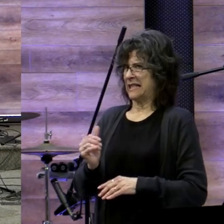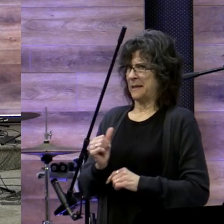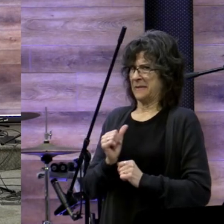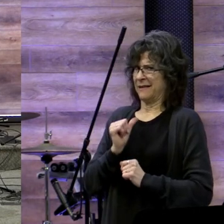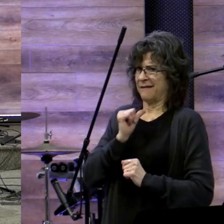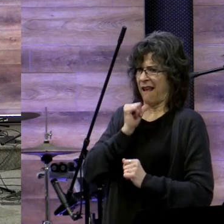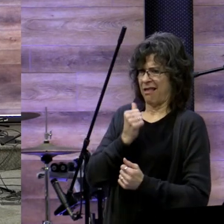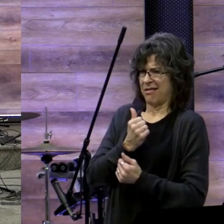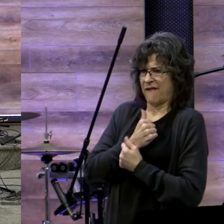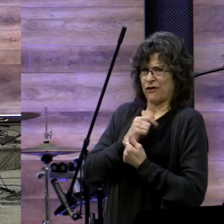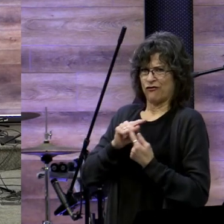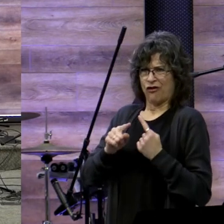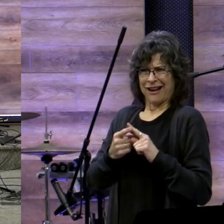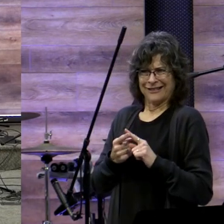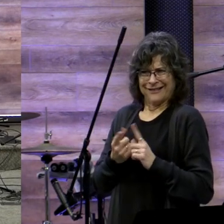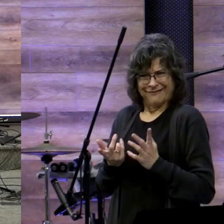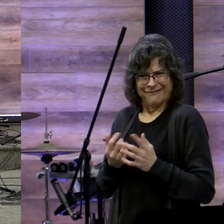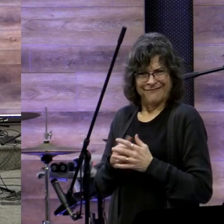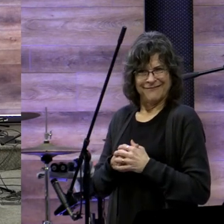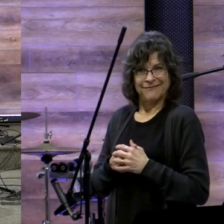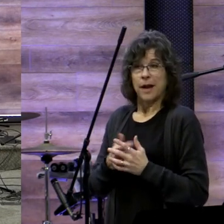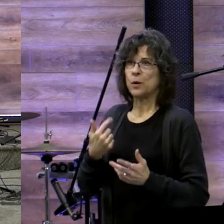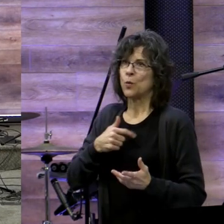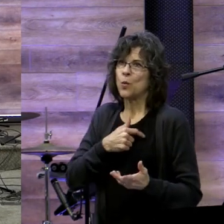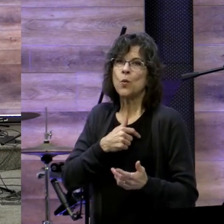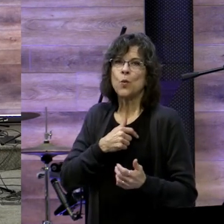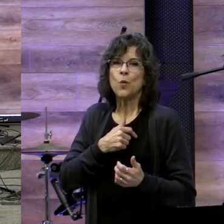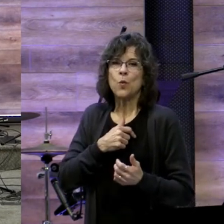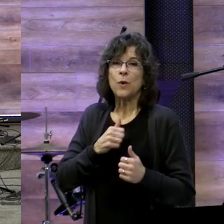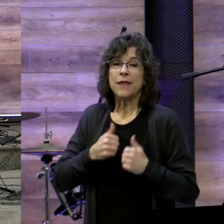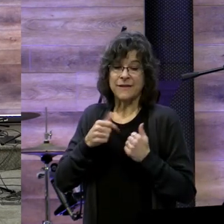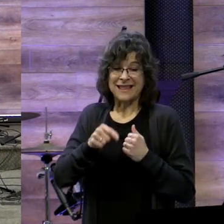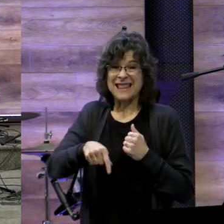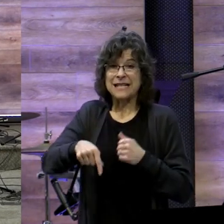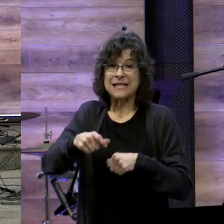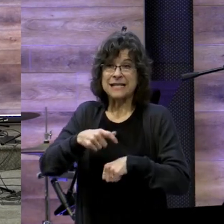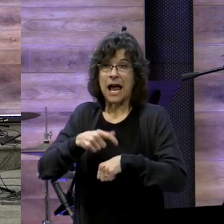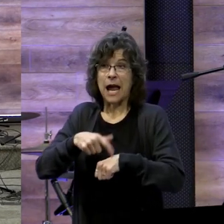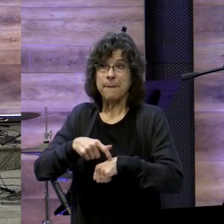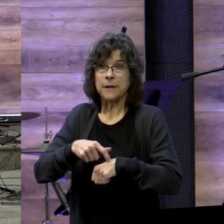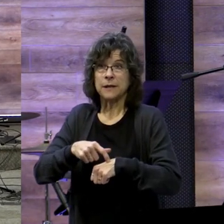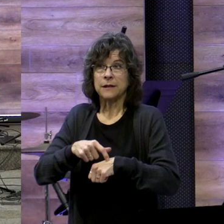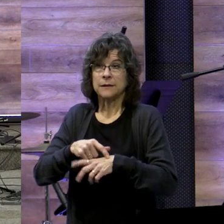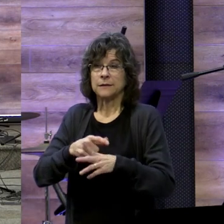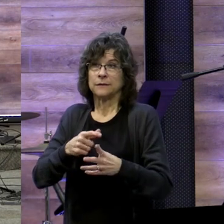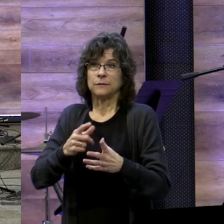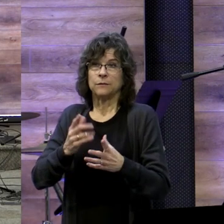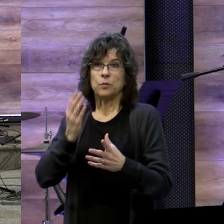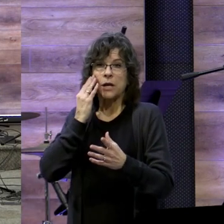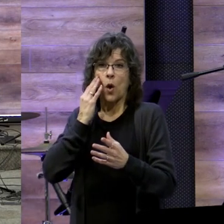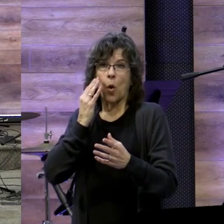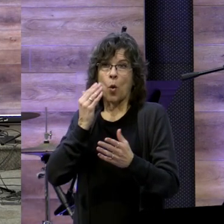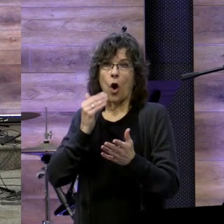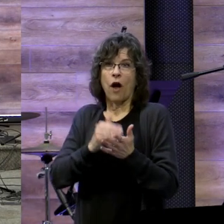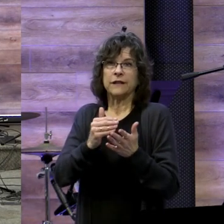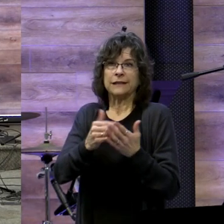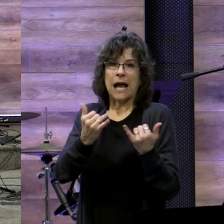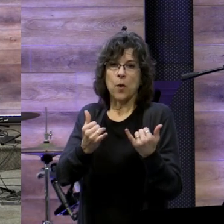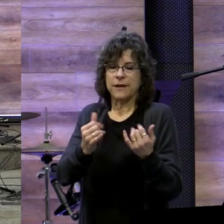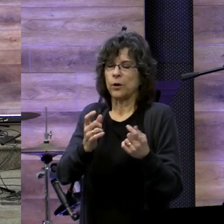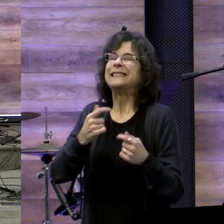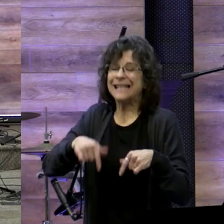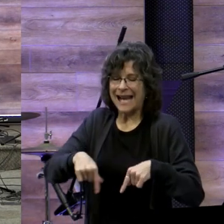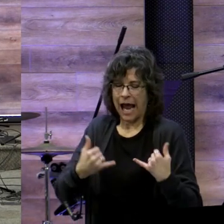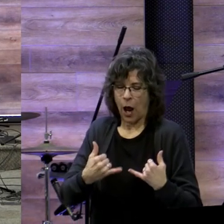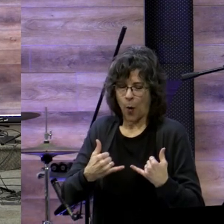do. See, we live in a time and a place where death is met with more certainty. We know often the exact second that someone